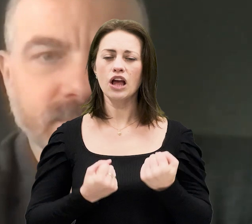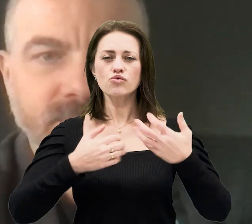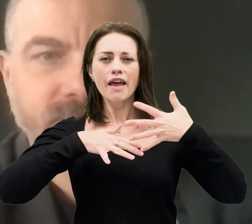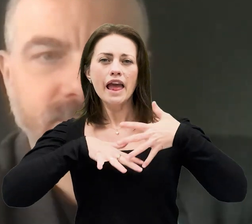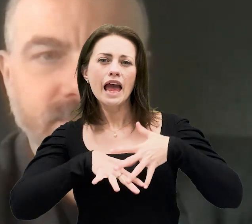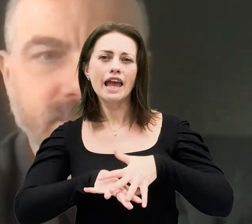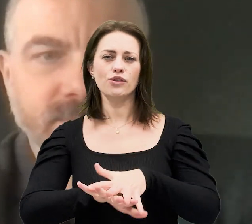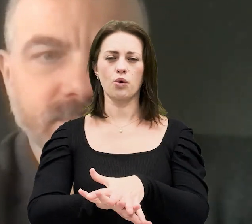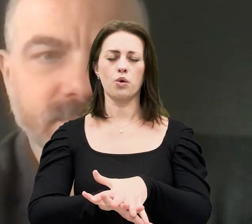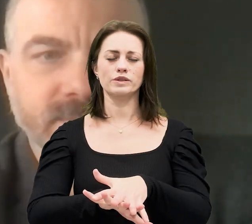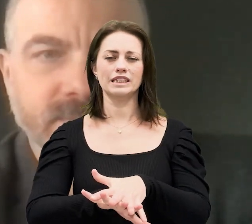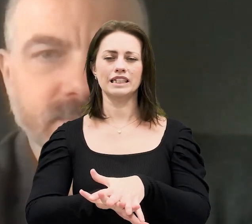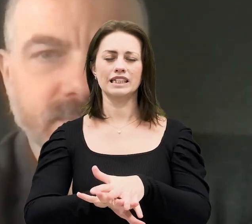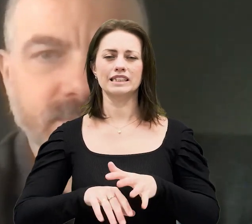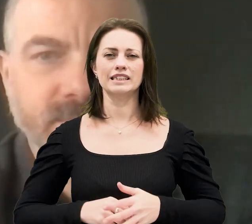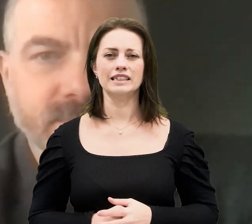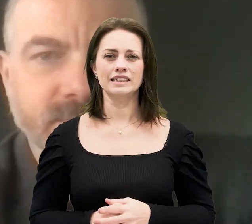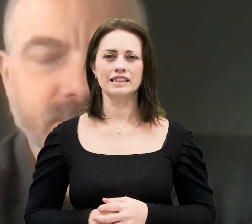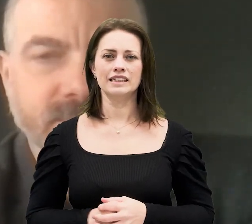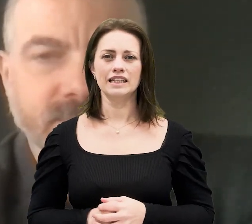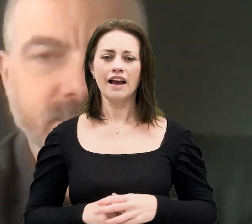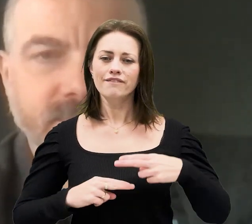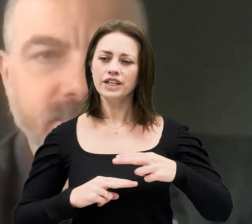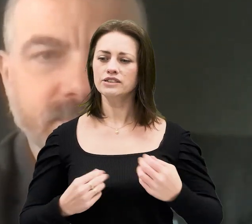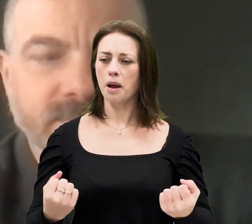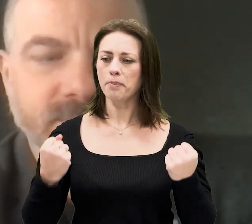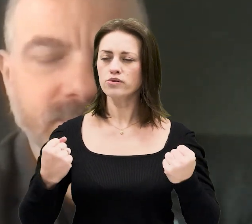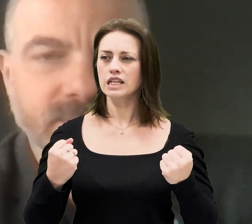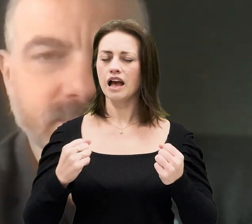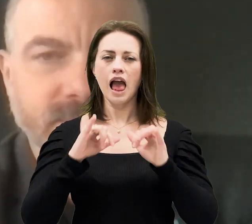sought to shift the narrative surrounding